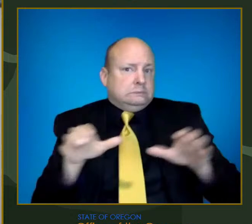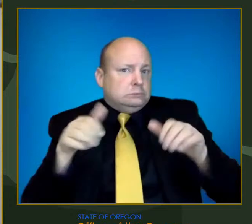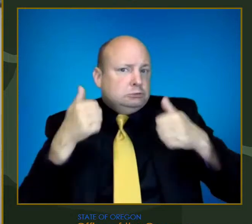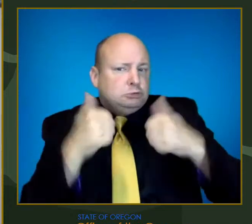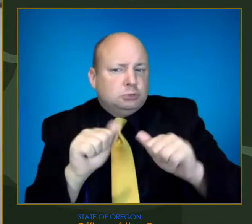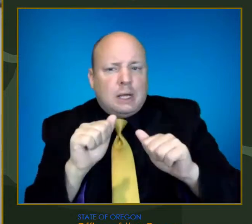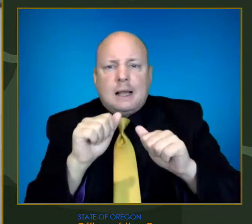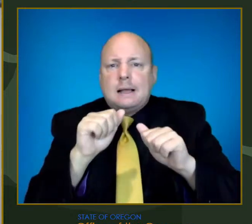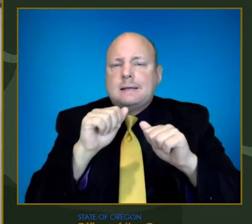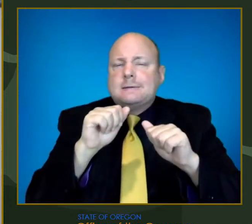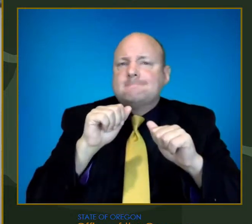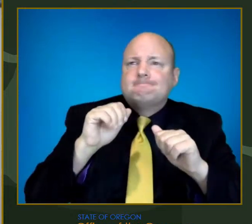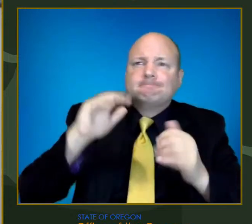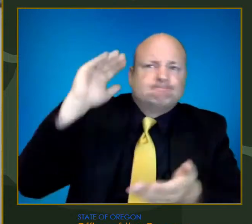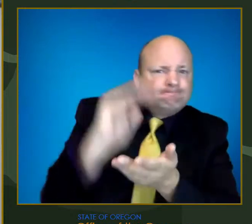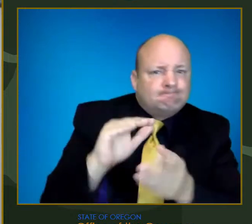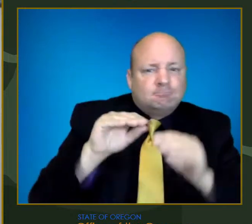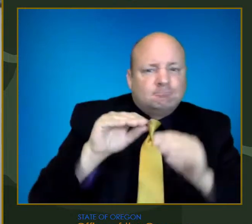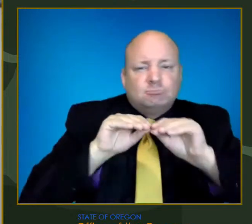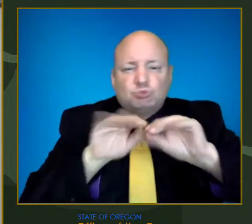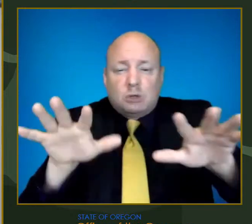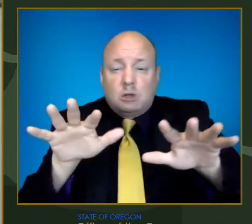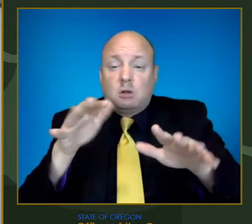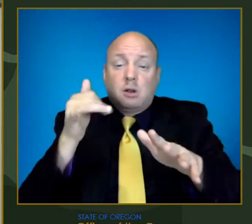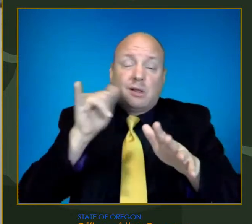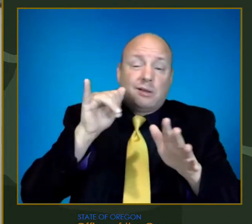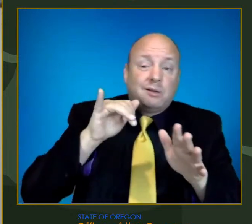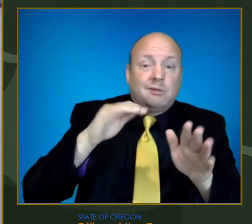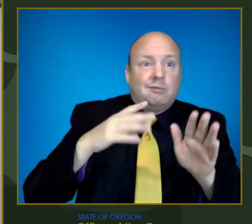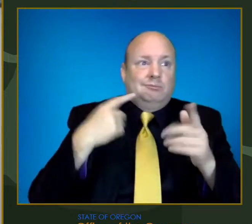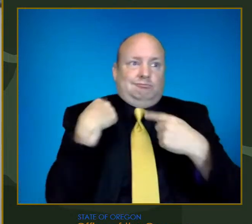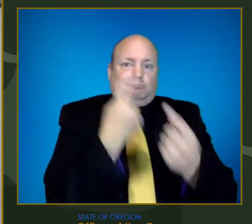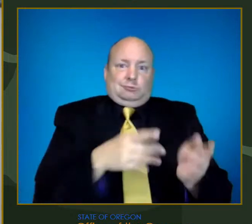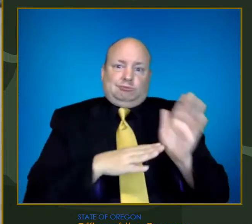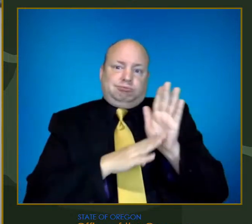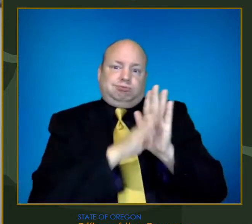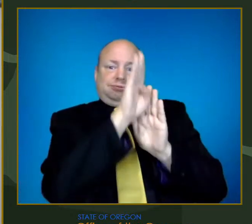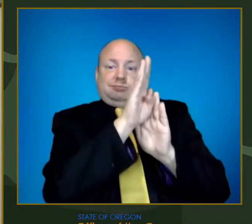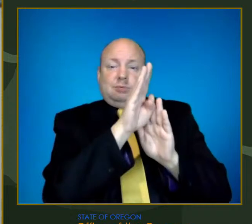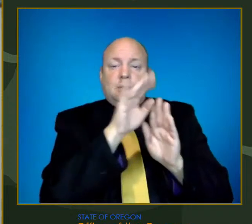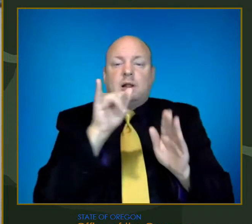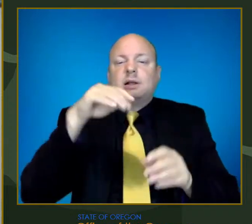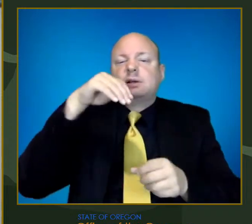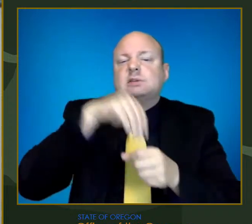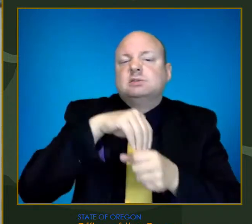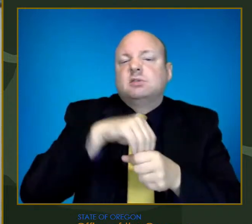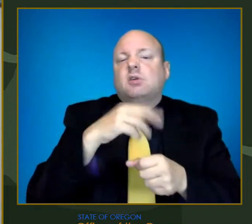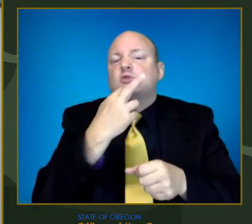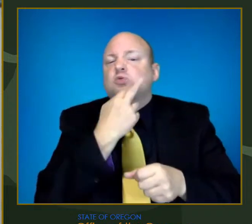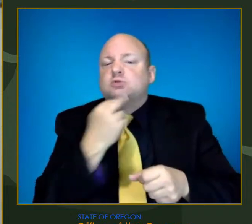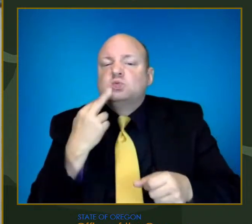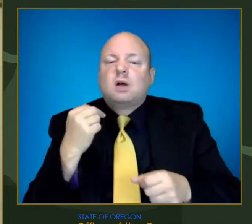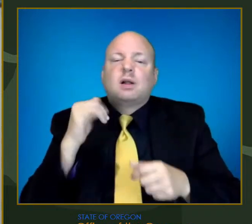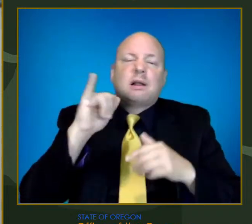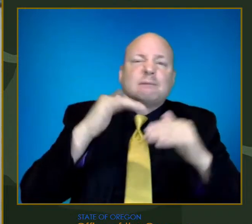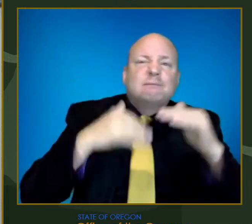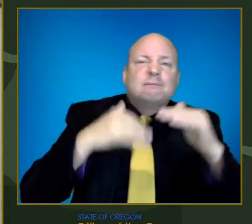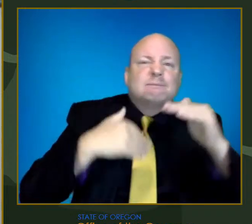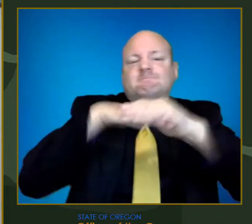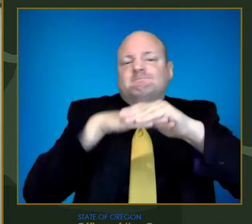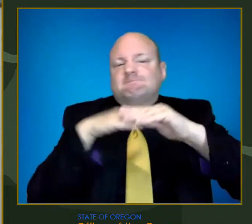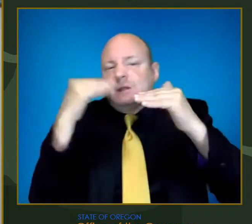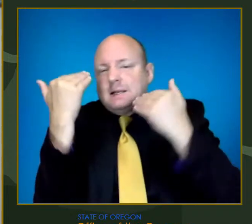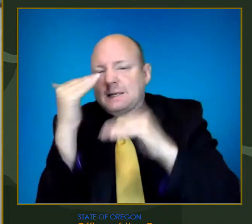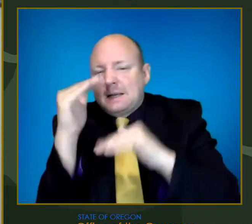surges, Governor, you've implemented capacity limits, indoor dining closures, and county risk levels. Is that something you're considering doing again?